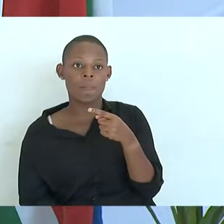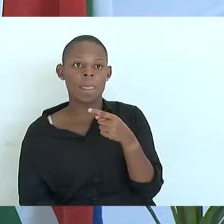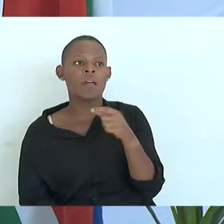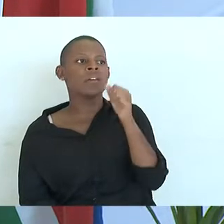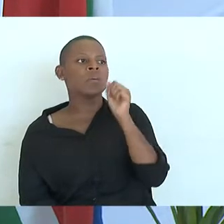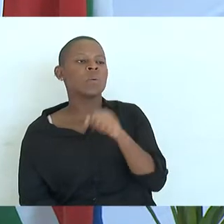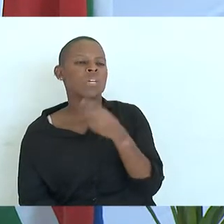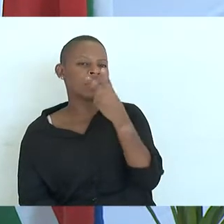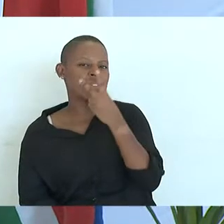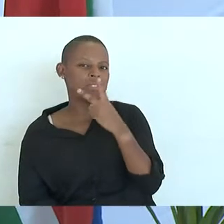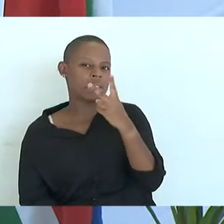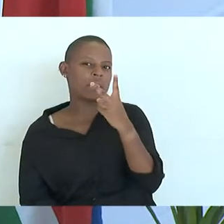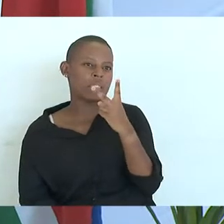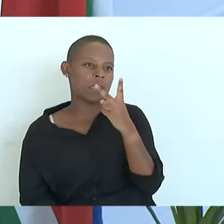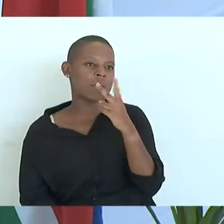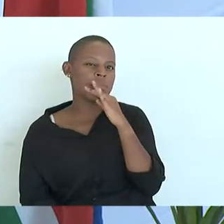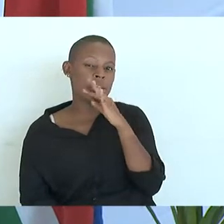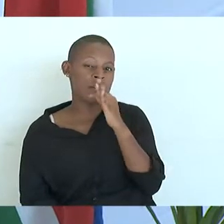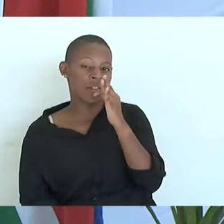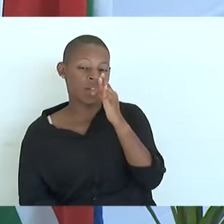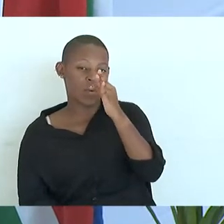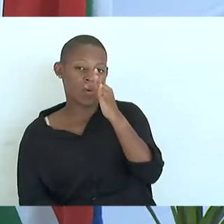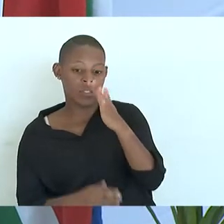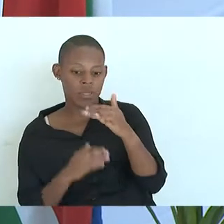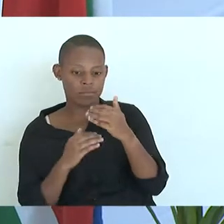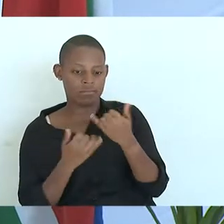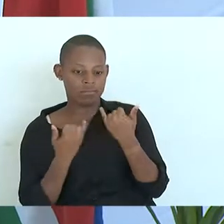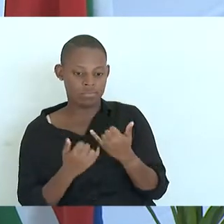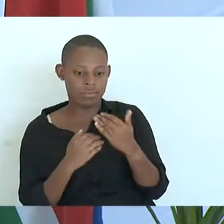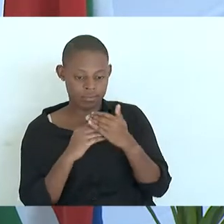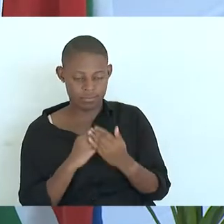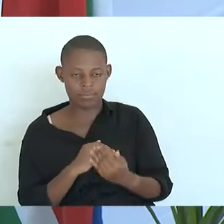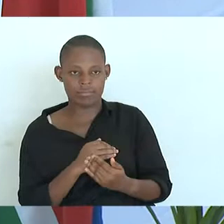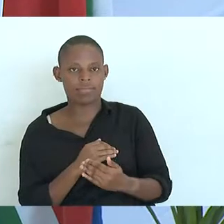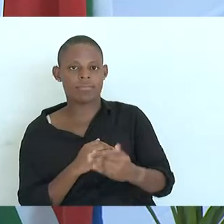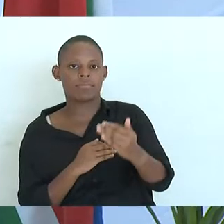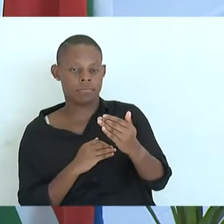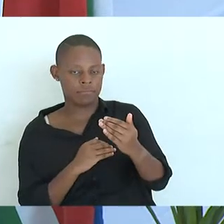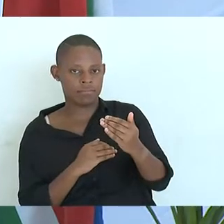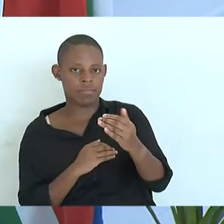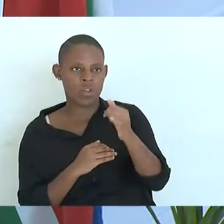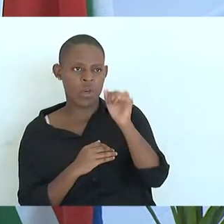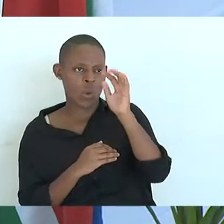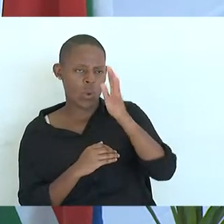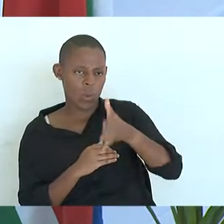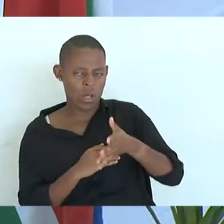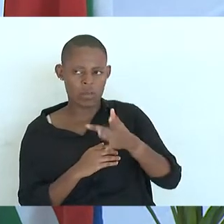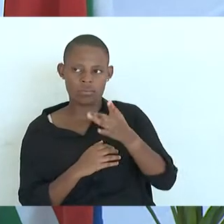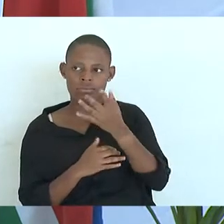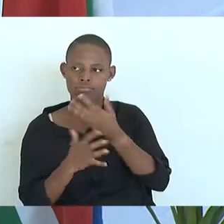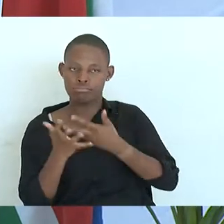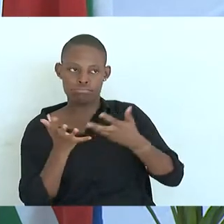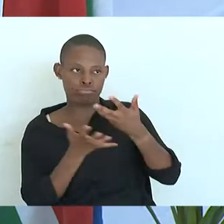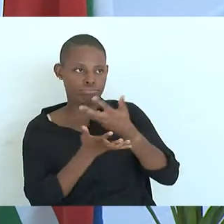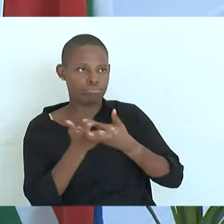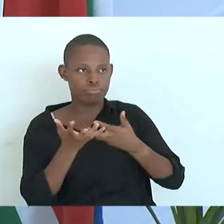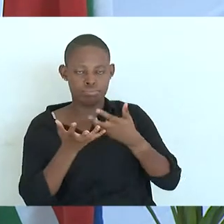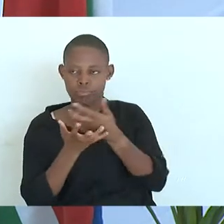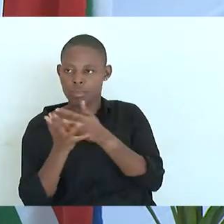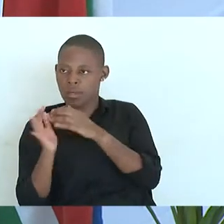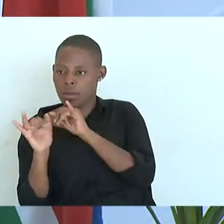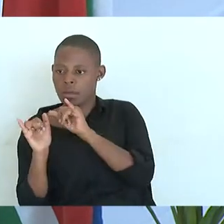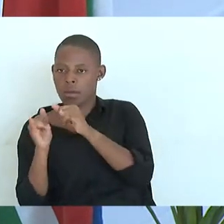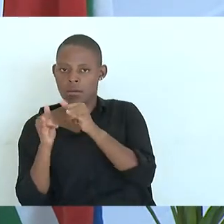that going forward, time and again, we will be interacting with cooperatives